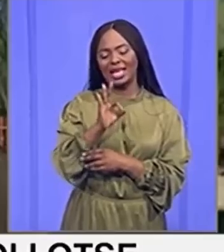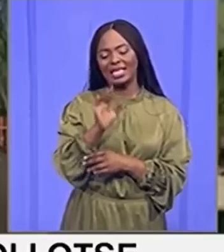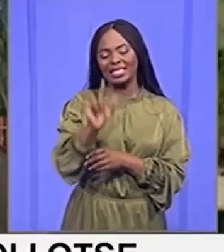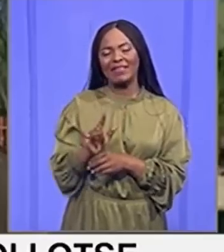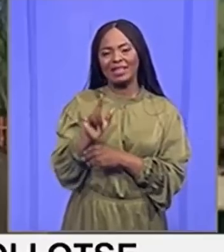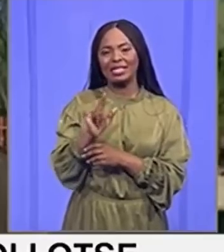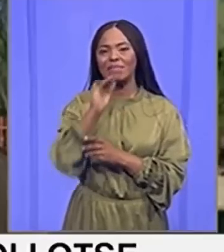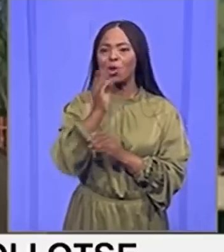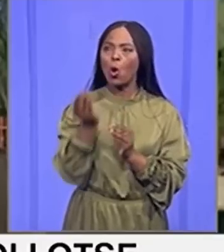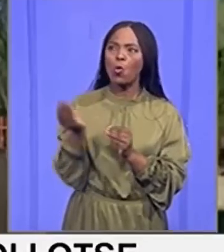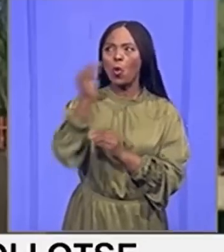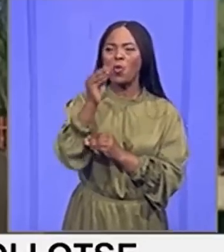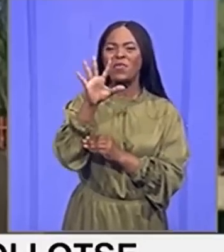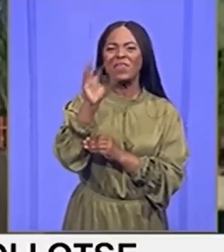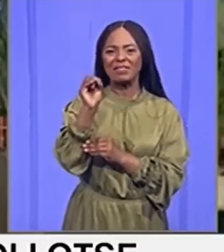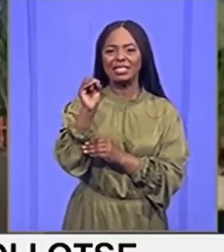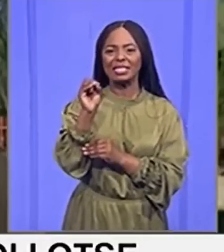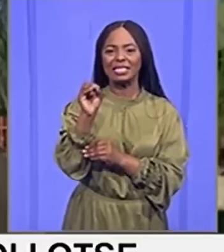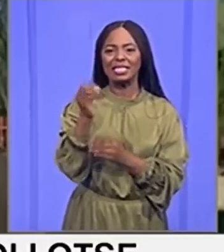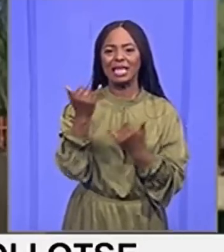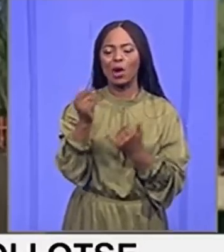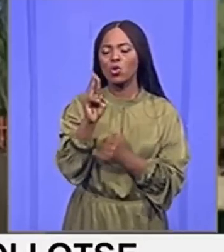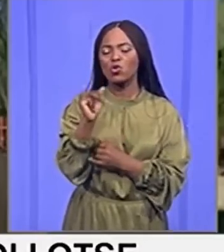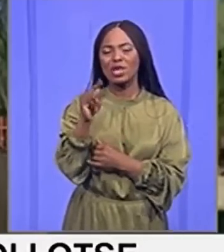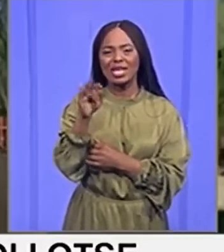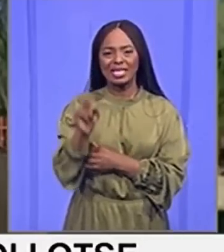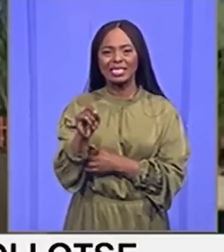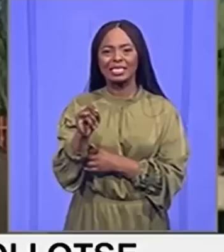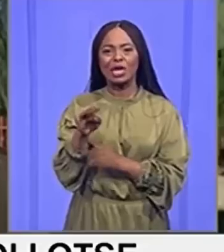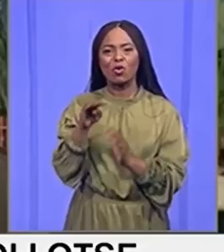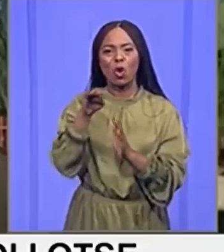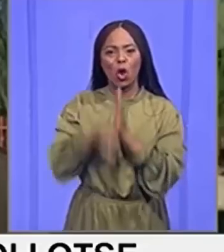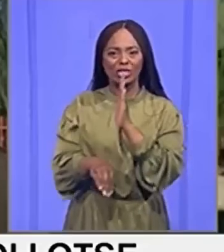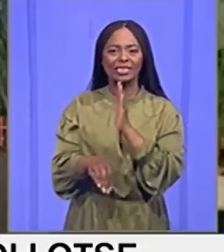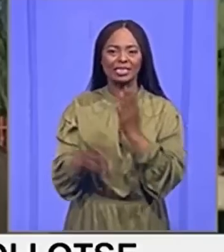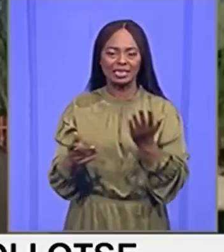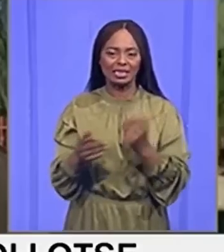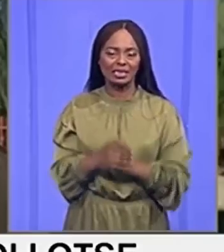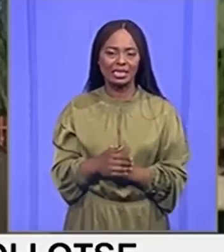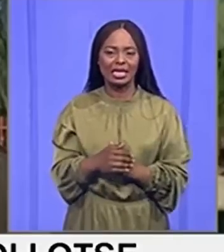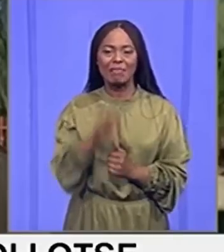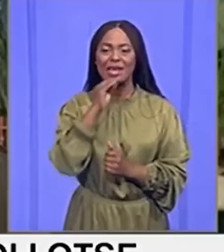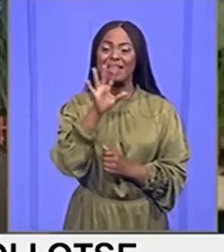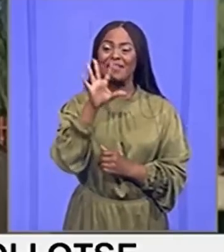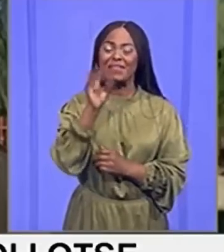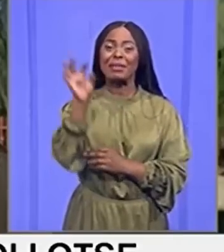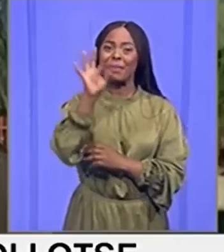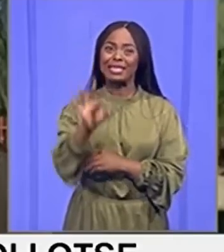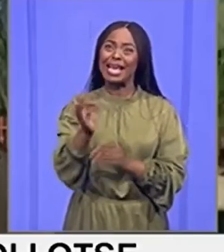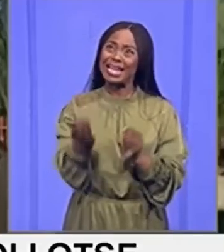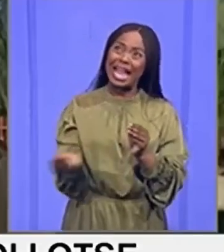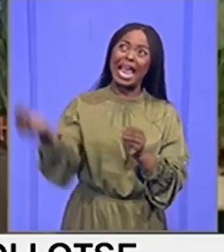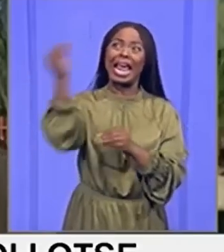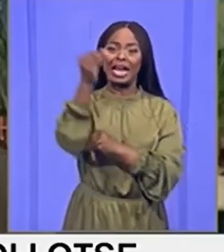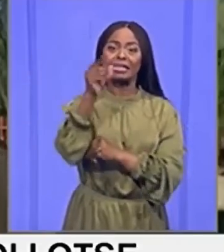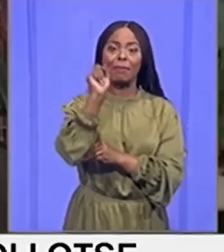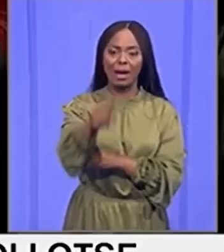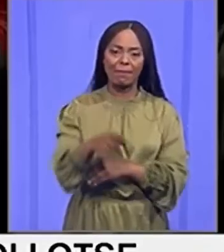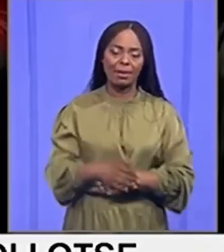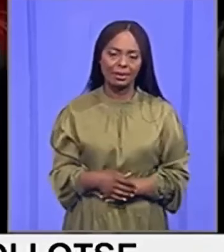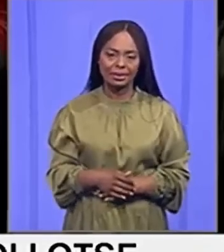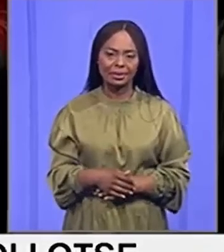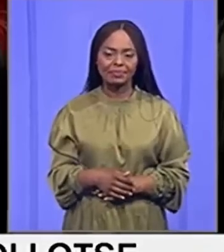50 units tse a di losang just by the 15% increase. And ha re bua ka e ga se re tseng in basic and capacity charge.